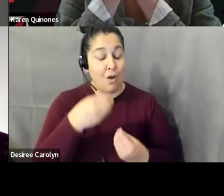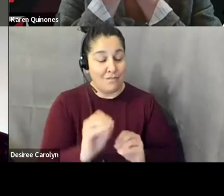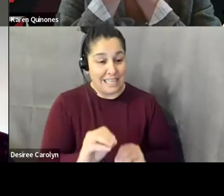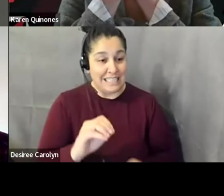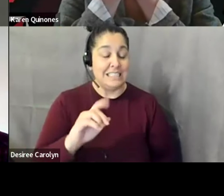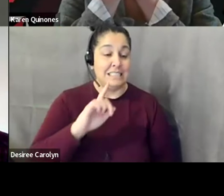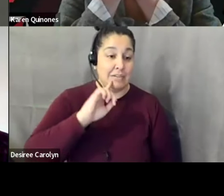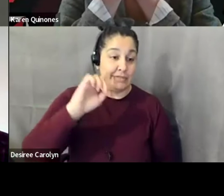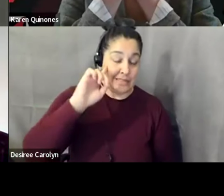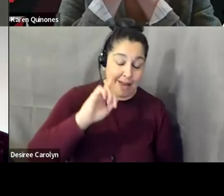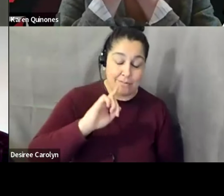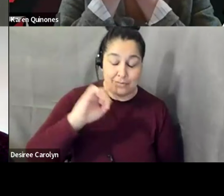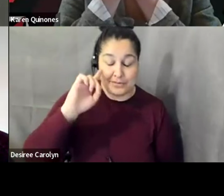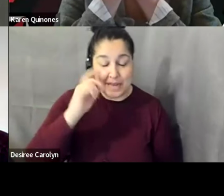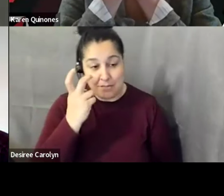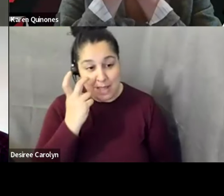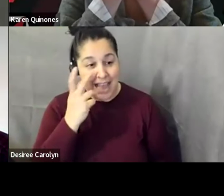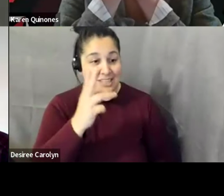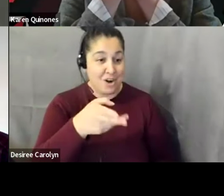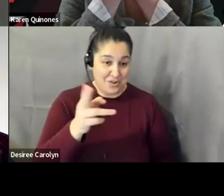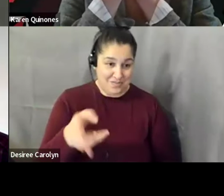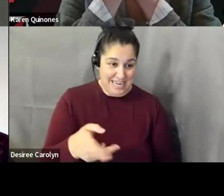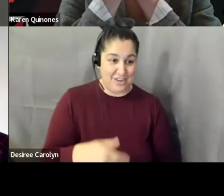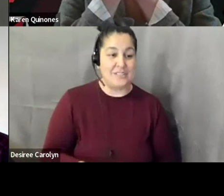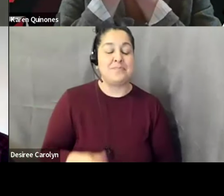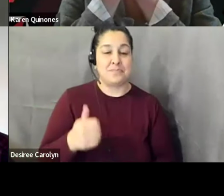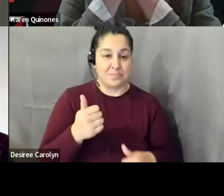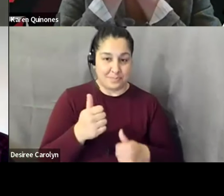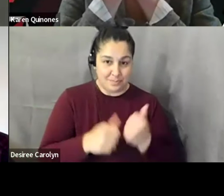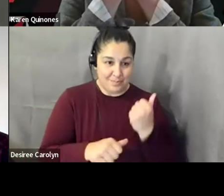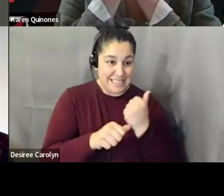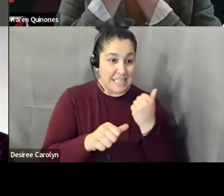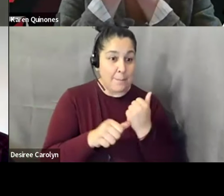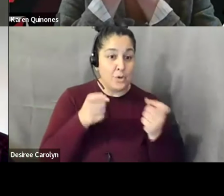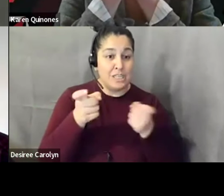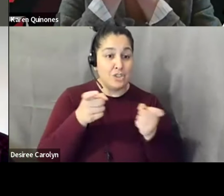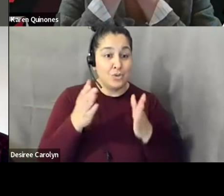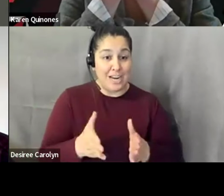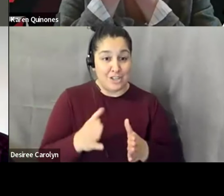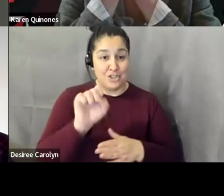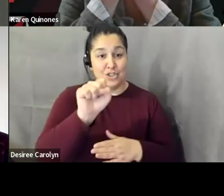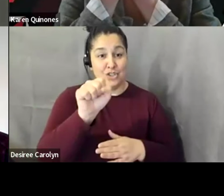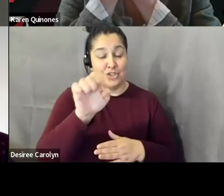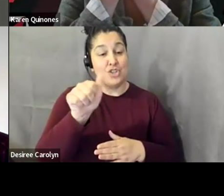MODDHH. Karen Quinones is Deputy Director. Sean Norman is